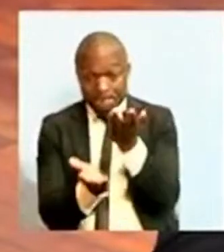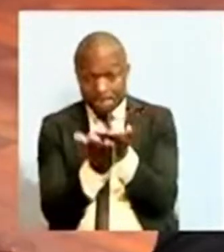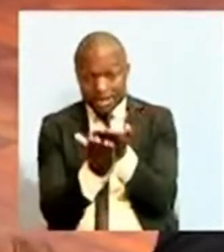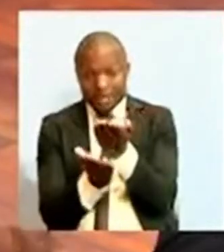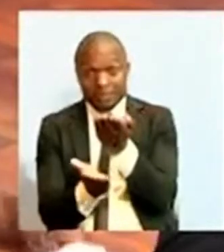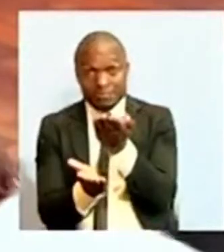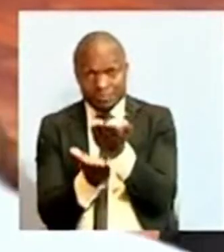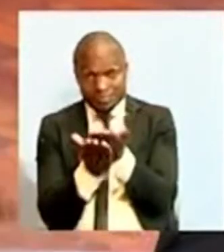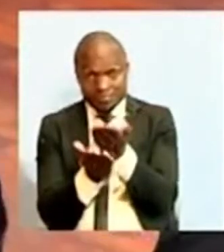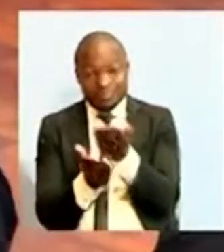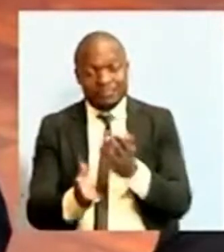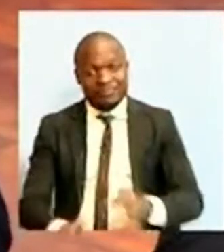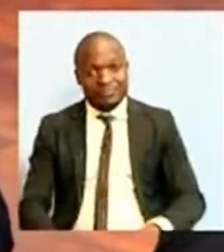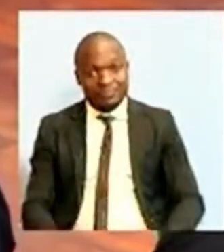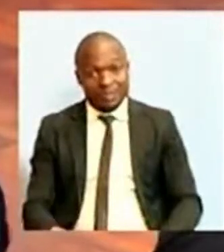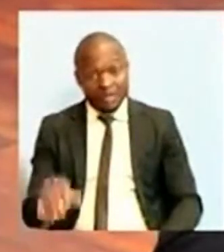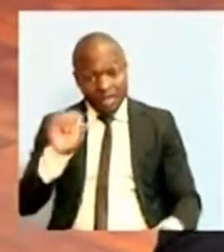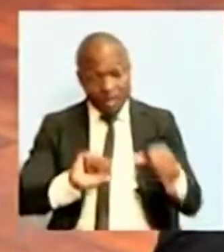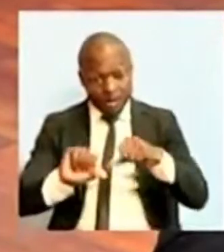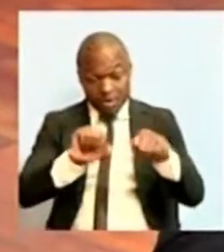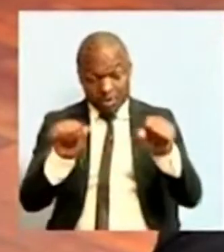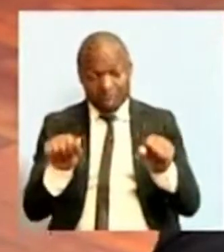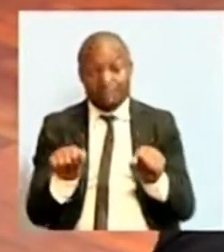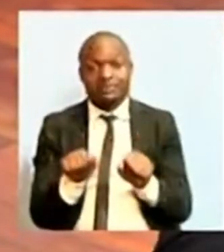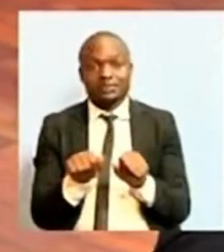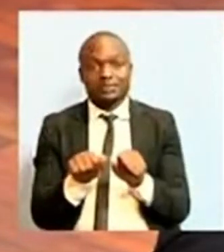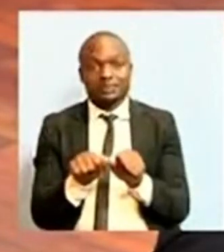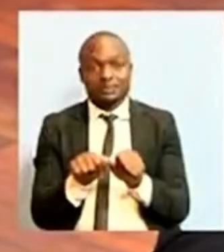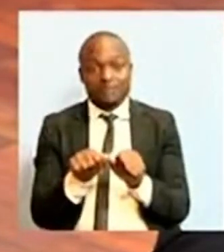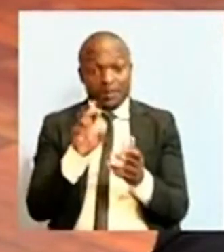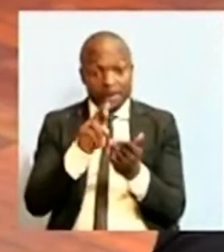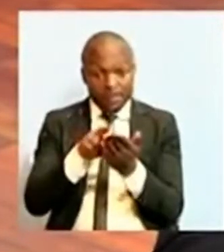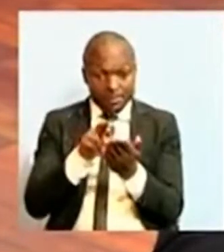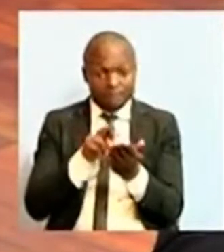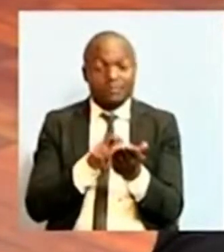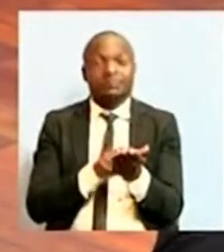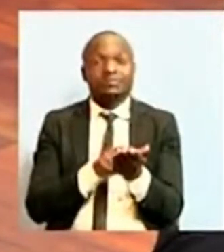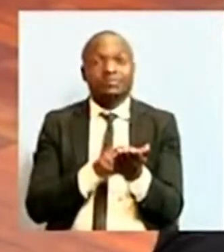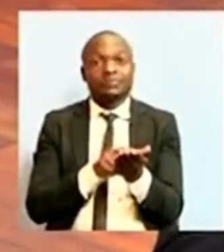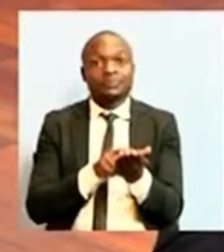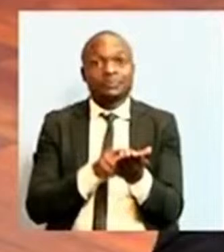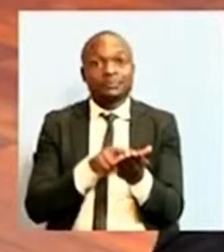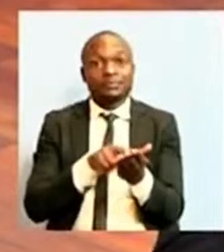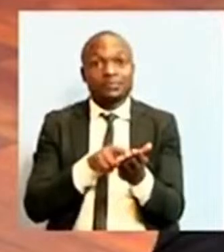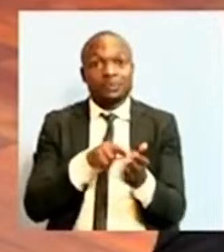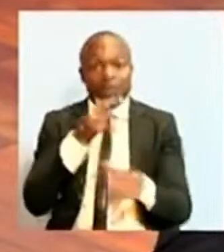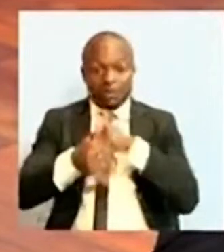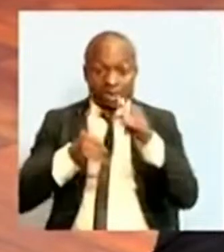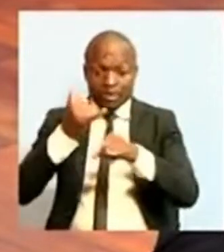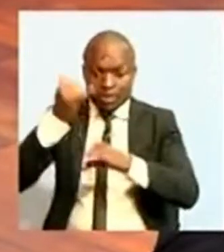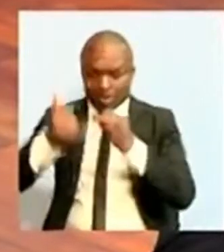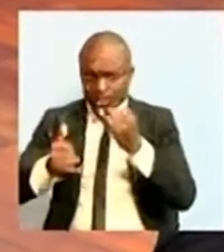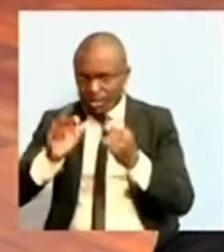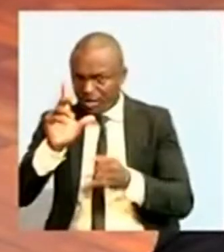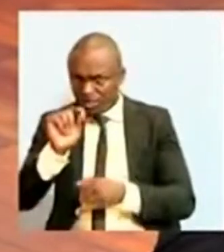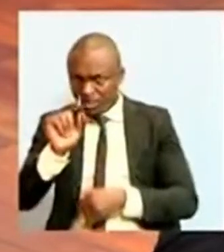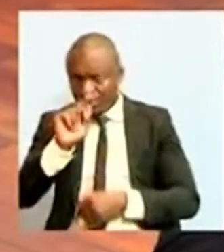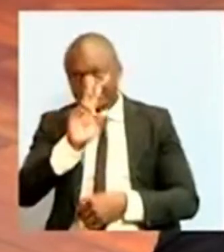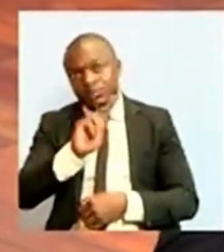appendices of the Auditor General's report of the year ending